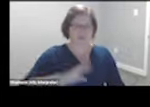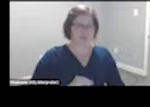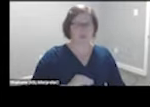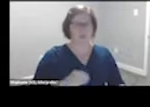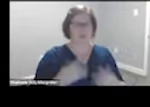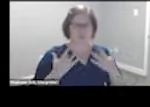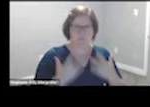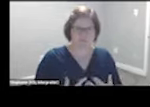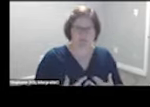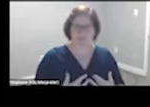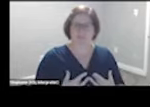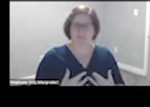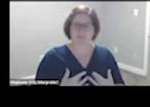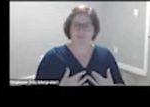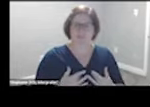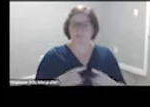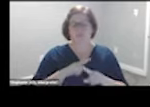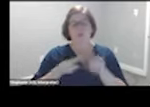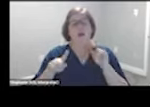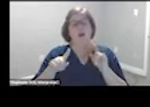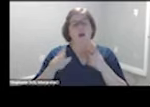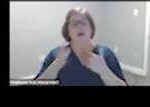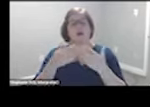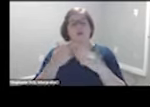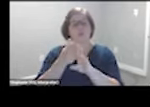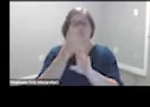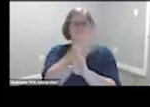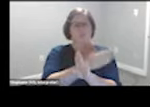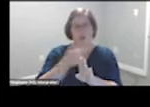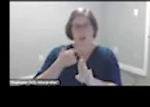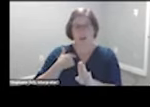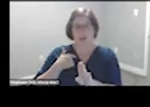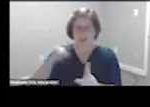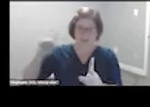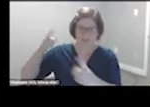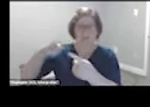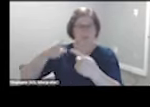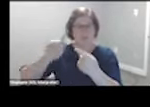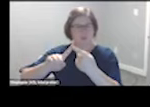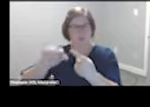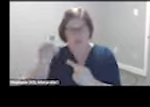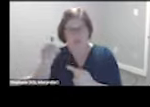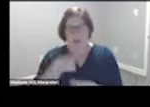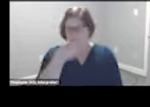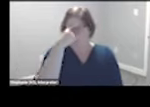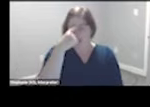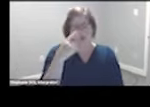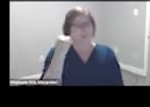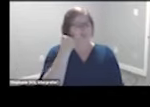But during this process, even before making final 30 or 10, I realized that, oh my God, if I can make a 300 out